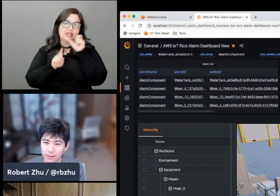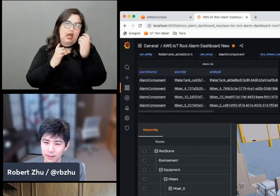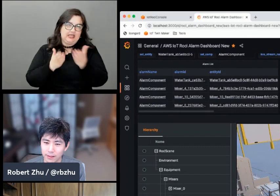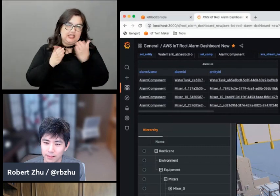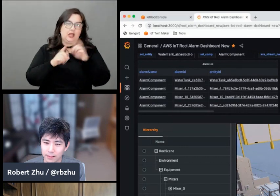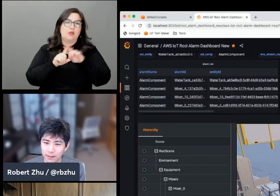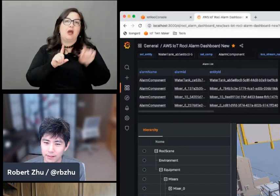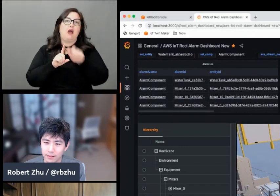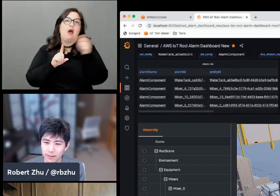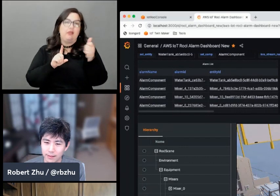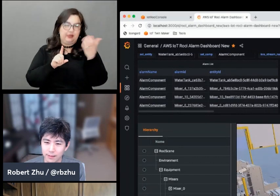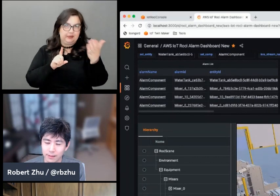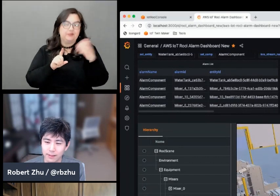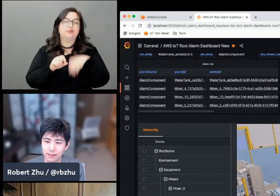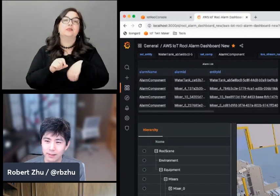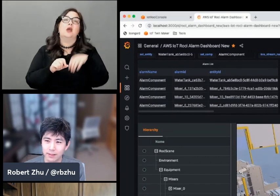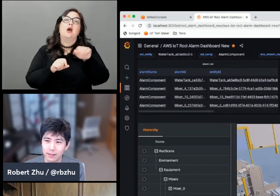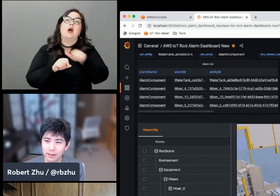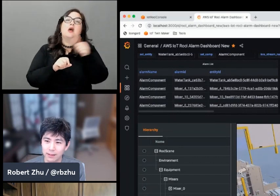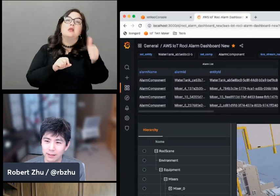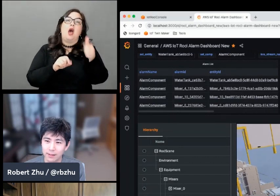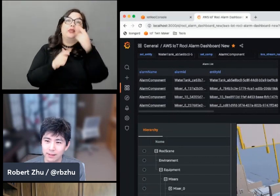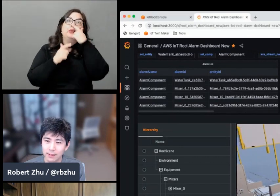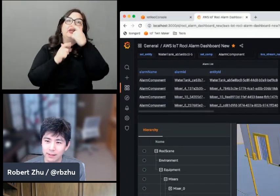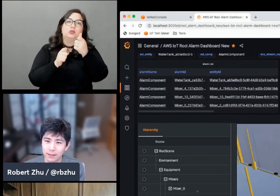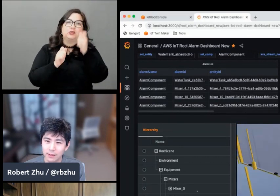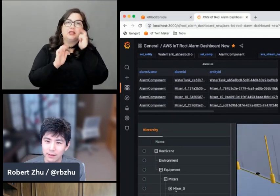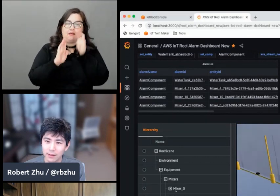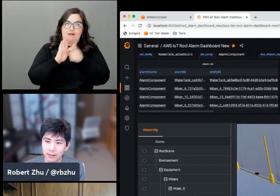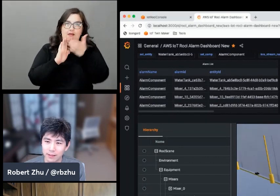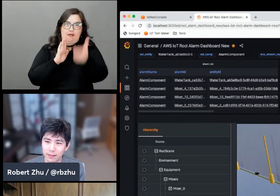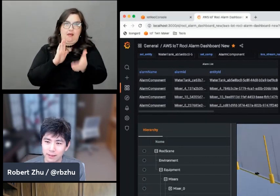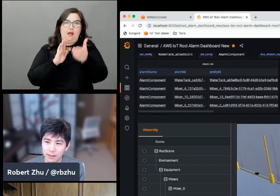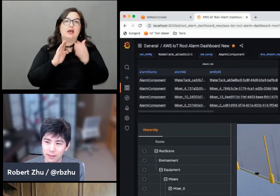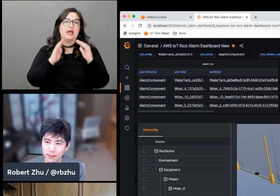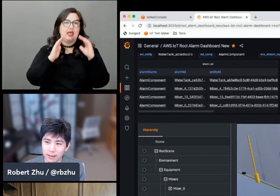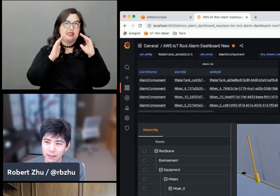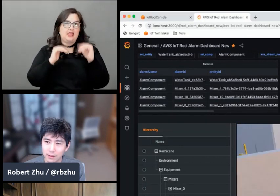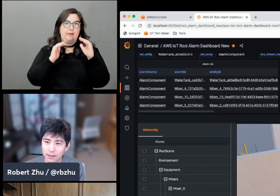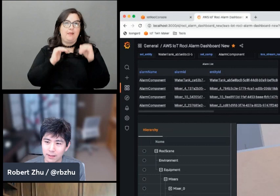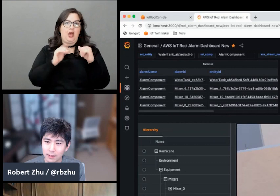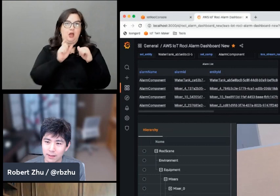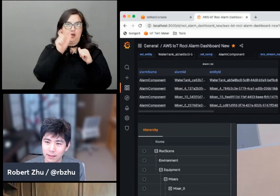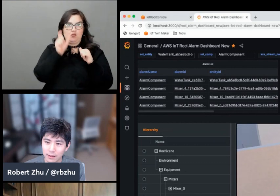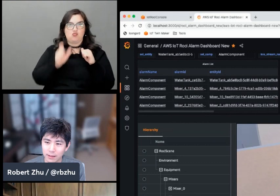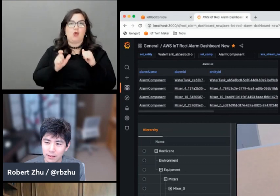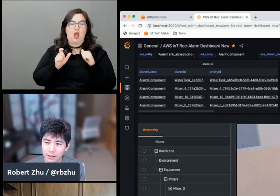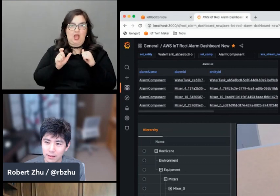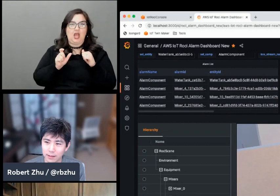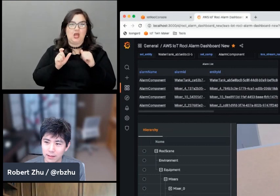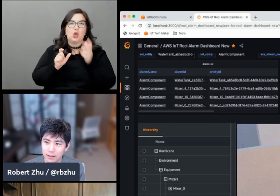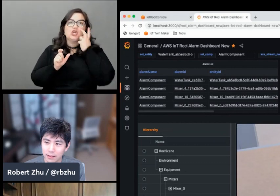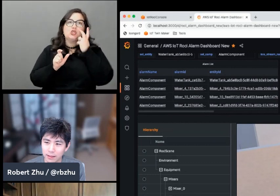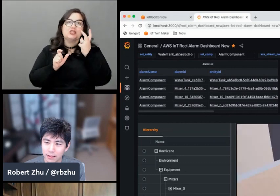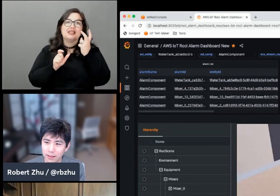another interesting element in here. So you'll see in this bottom right panel, what this is actually a video